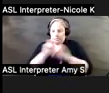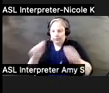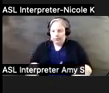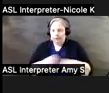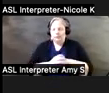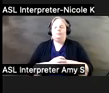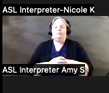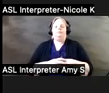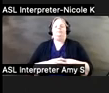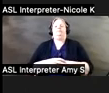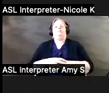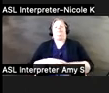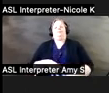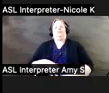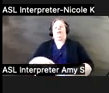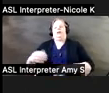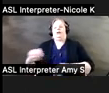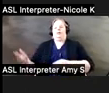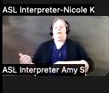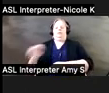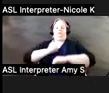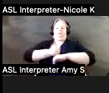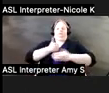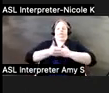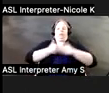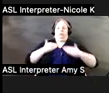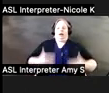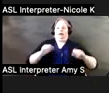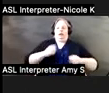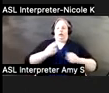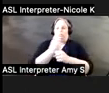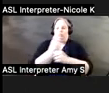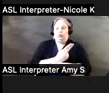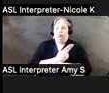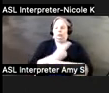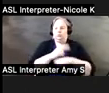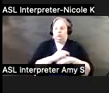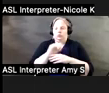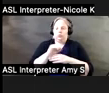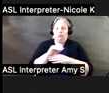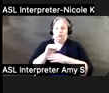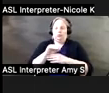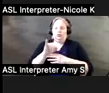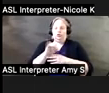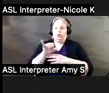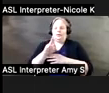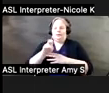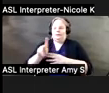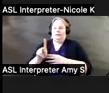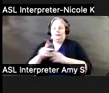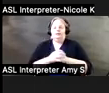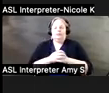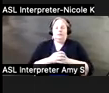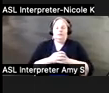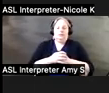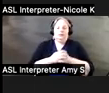them next to part of their body where they can physically access those joysticks. So now they can access joysticks to the adaptive joysticks and then large switch